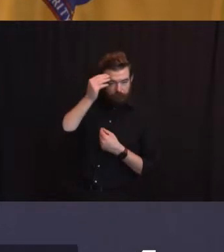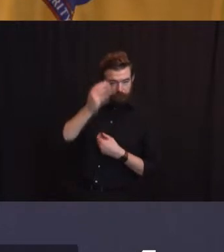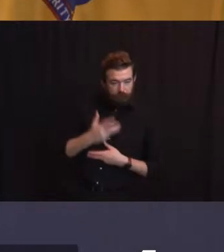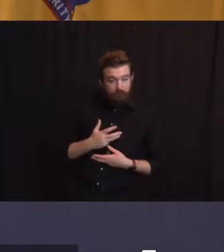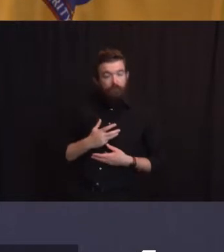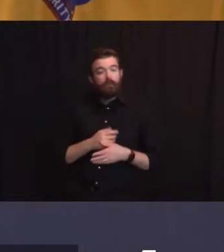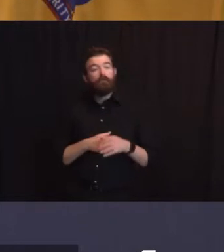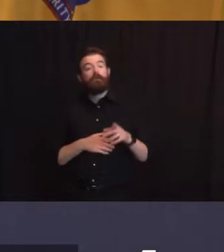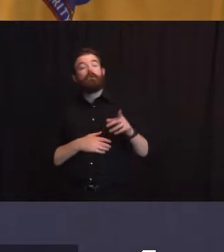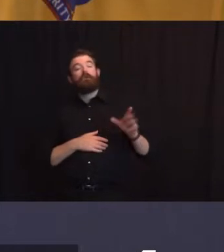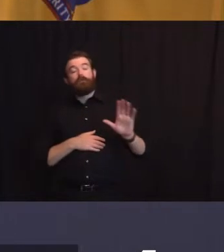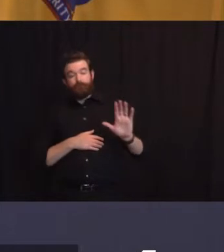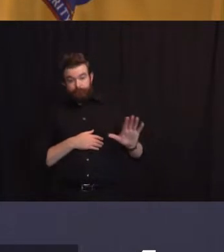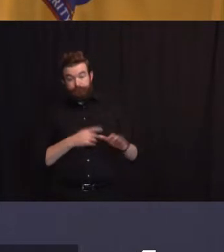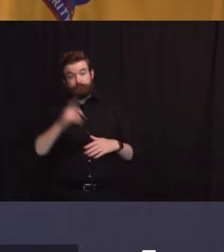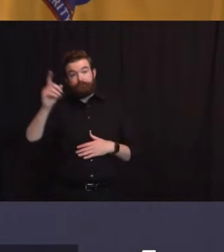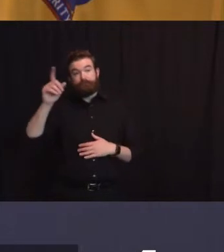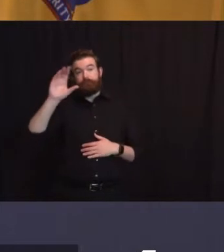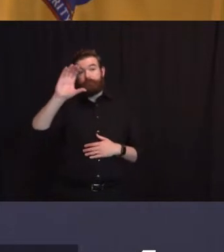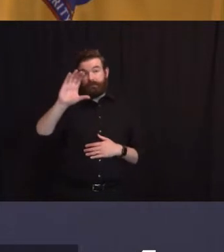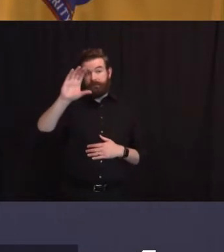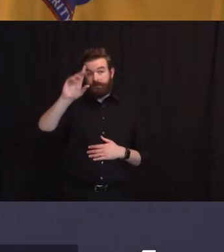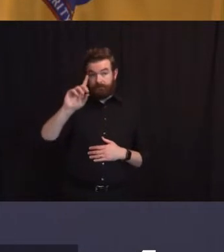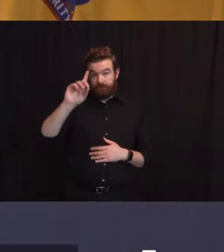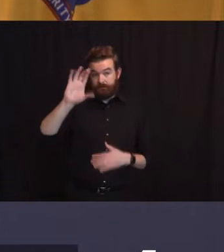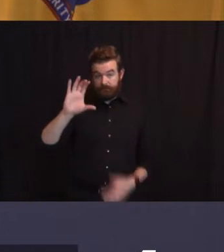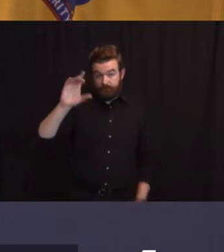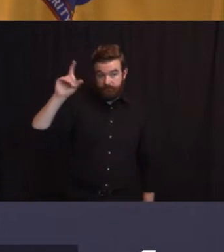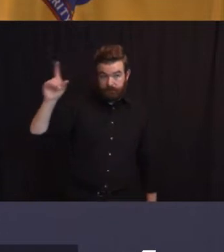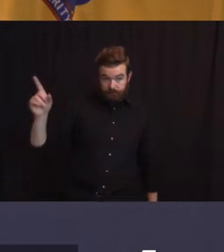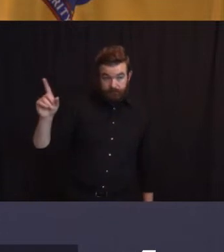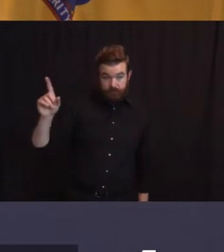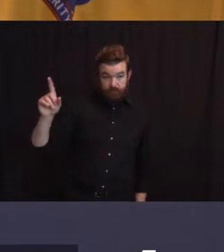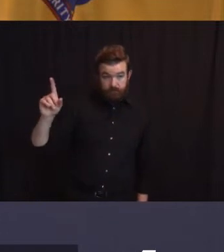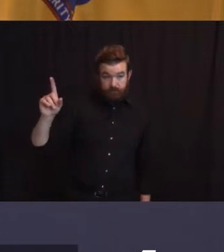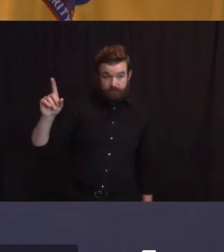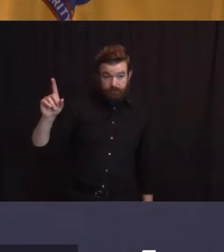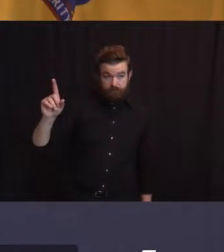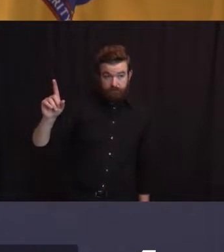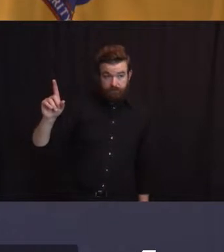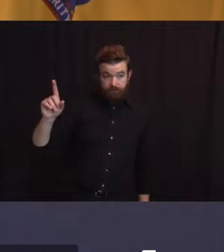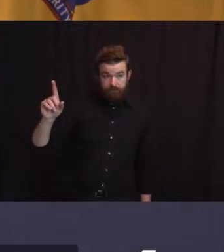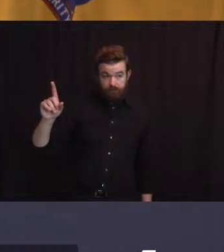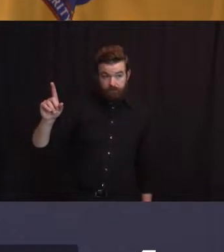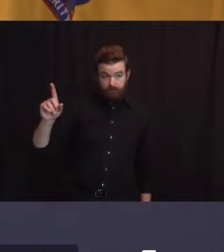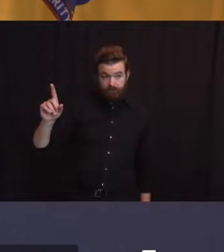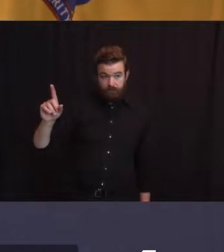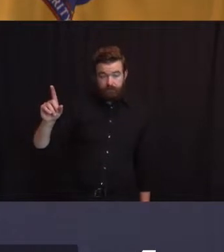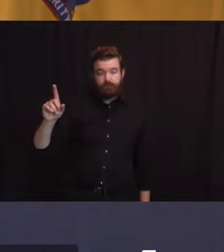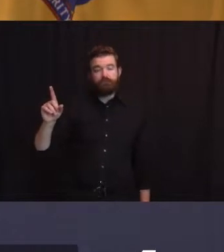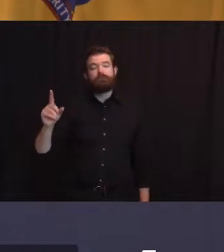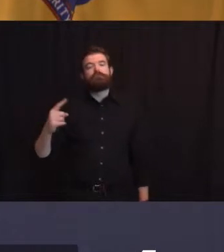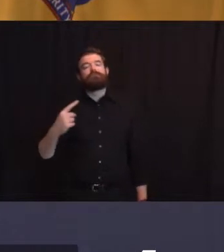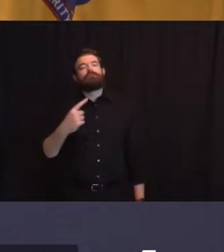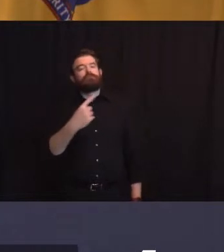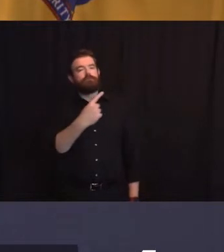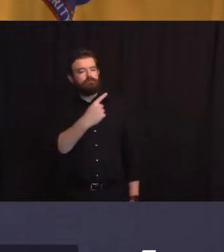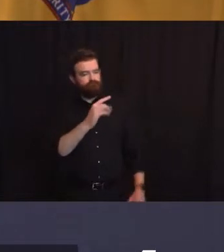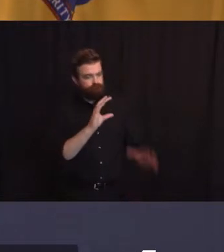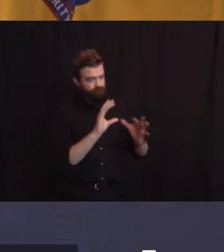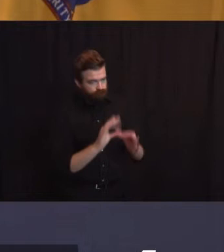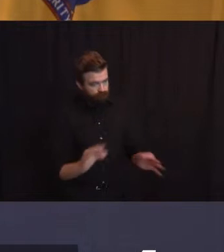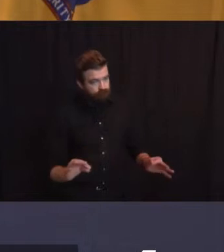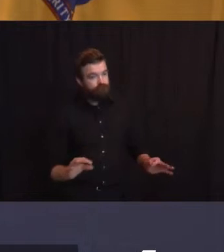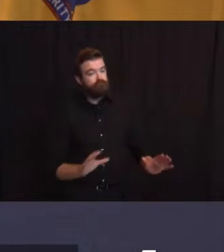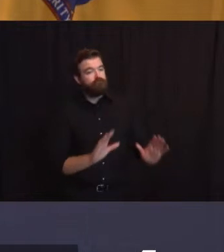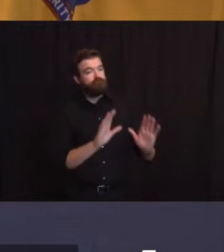announcement reaffirmed, I think this gets to your second question, Dustin, that overwhelmingly, life's a lot safer and better